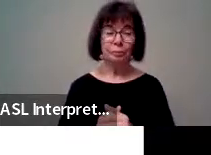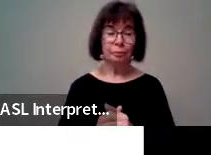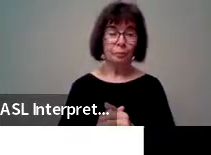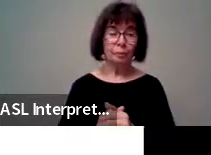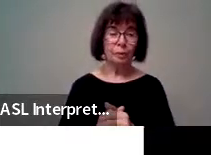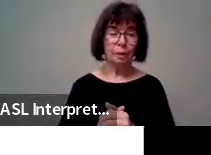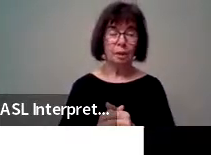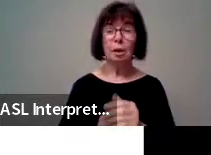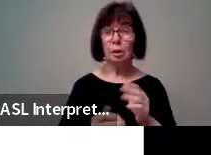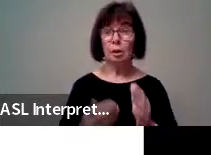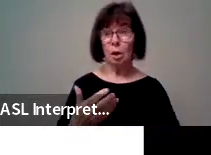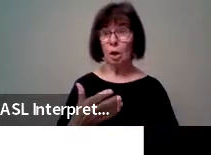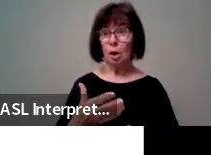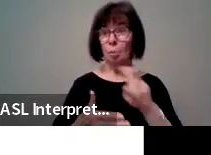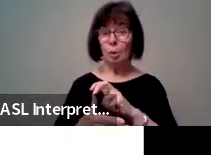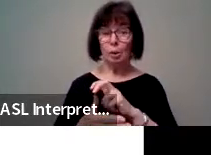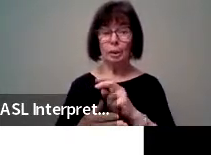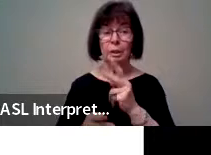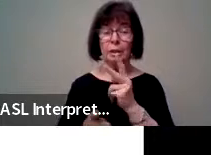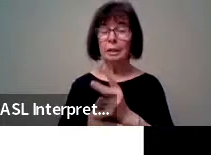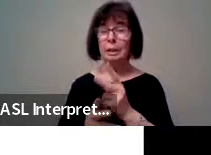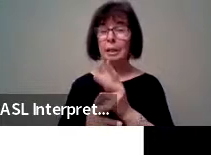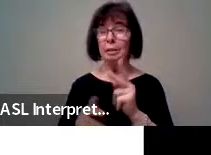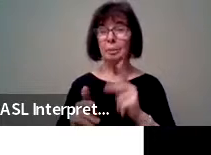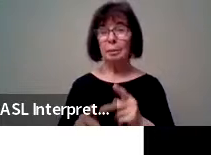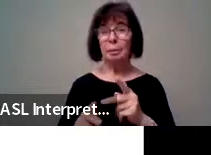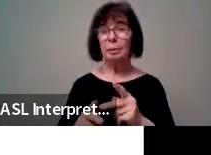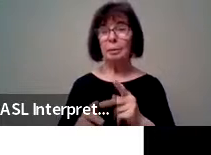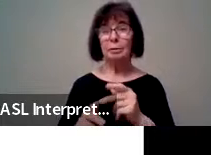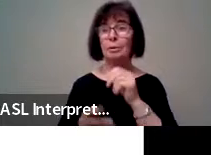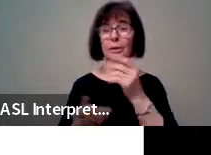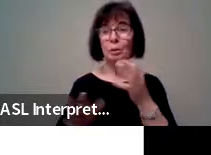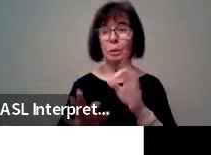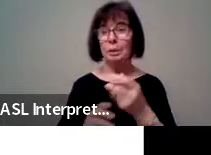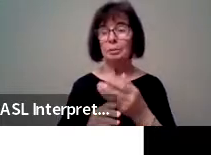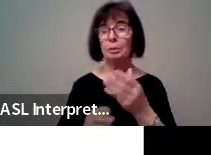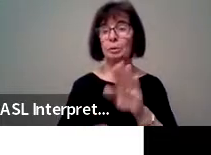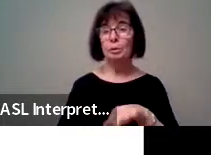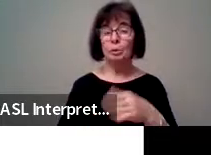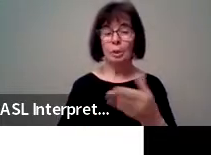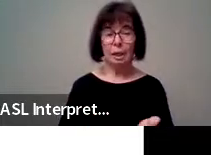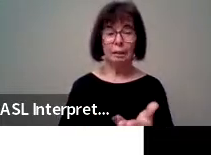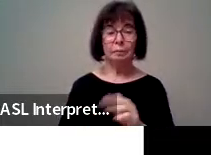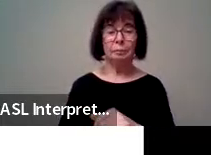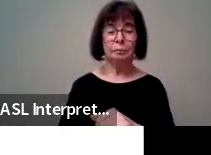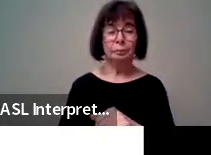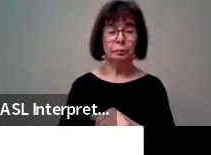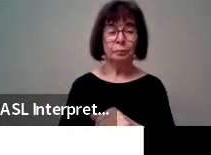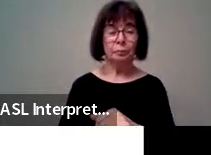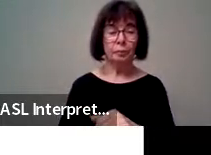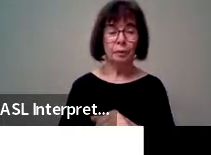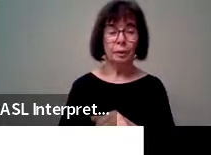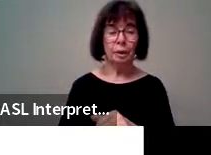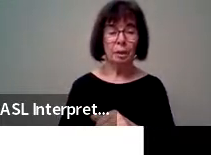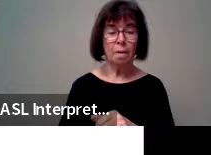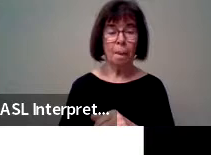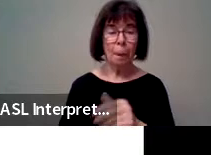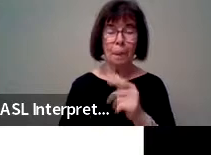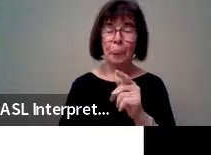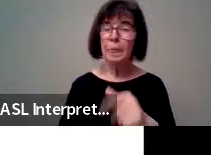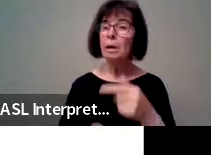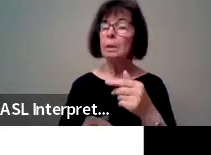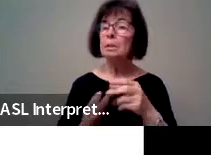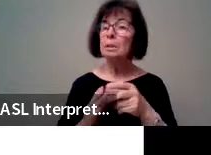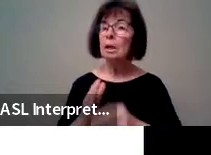Our priority is really to keep people from dying, and Dr. Moss was quoted in a San Francisco Chronicle article about how